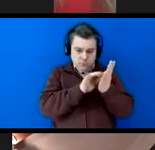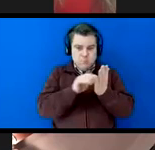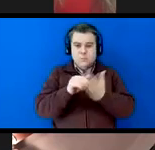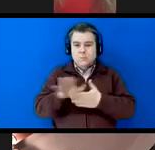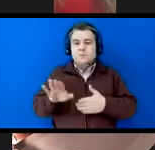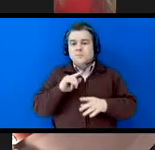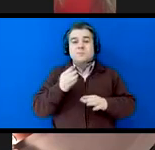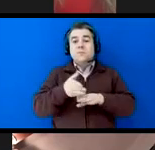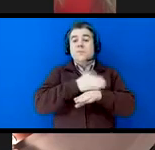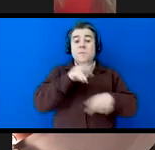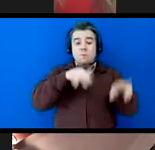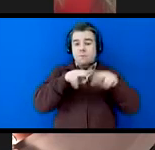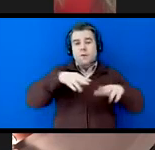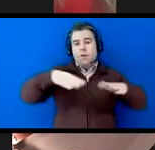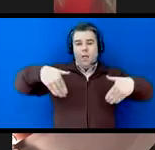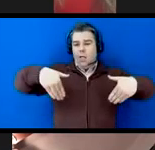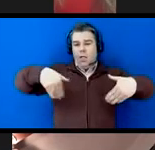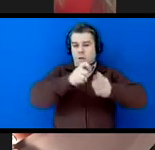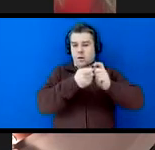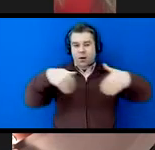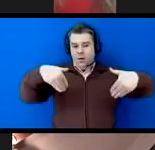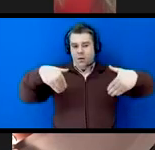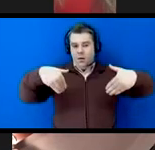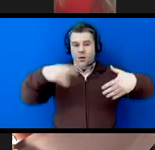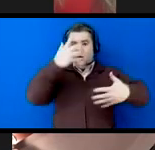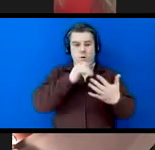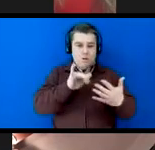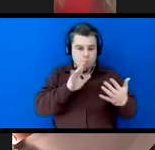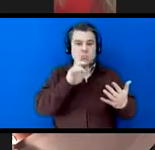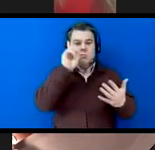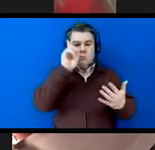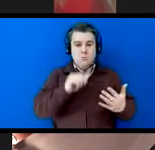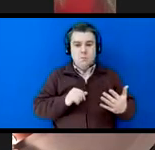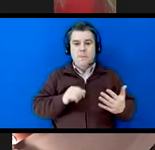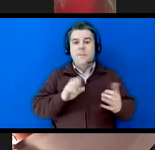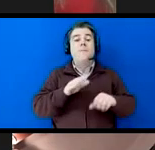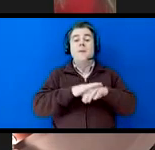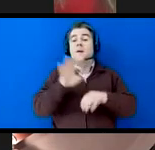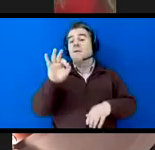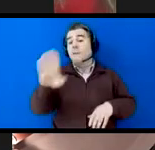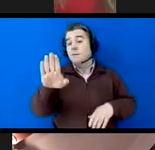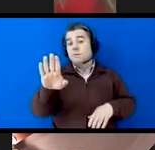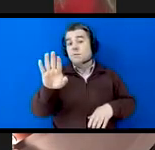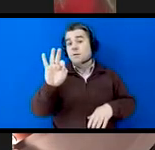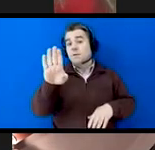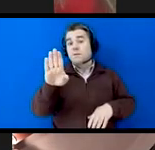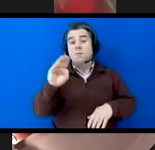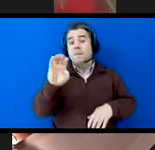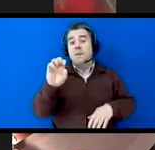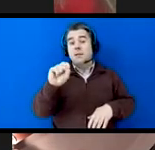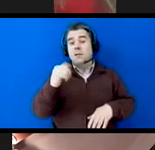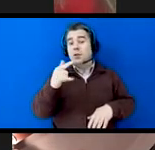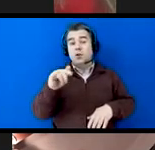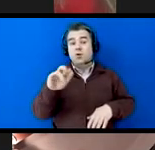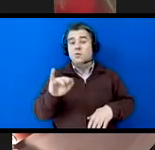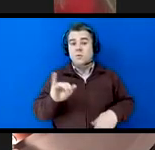preview page to show you what the text and email looks like. And you can even offer samples via Facebook Messenger, as you'll see. And this is the message